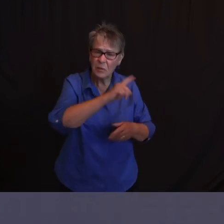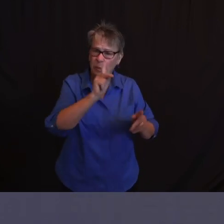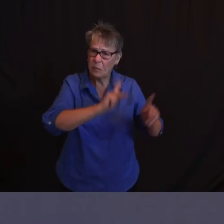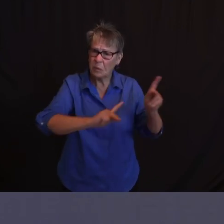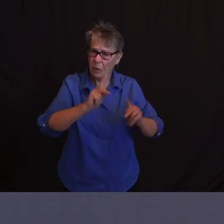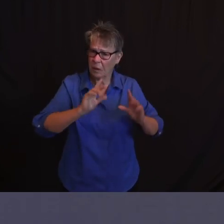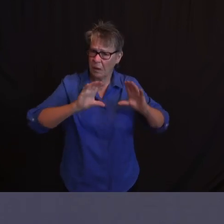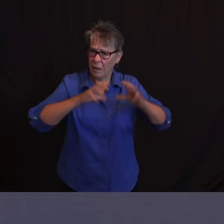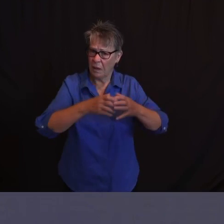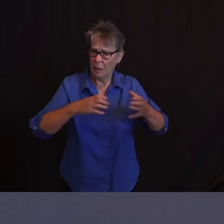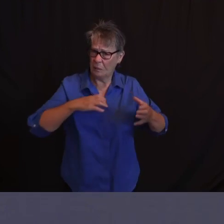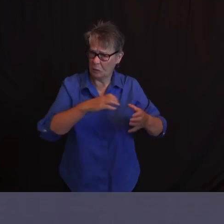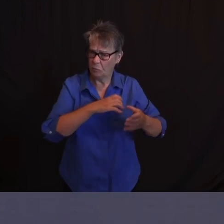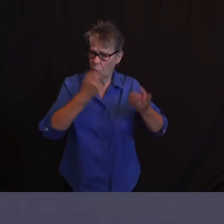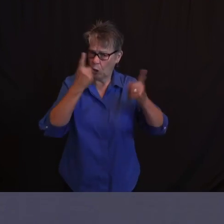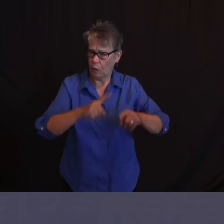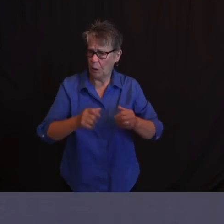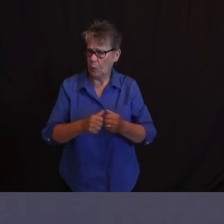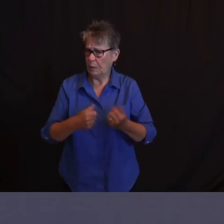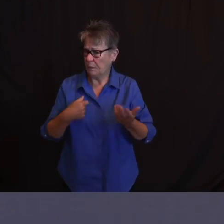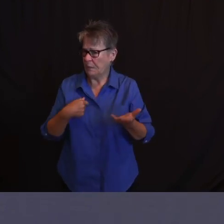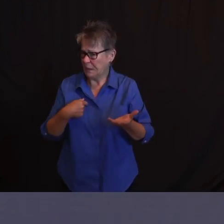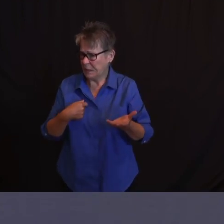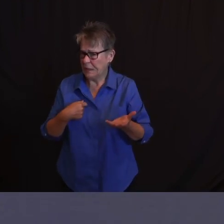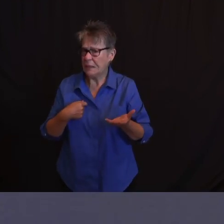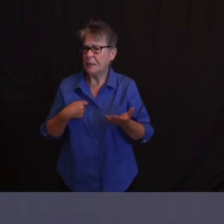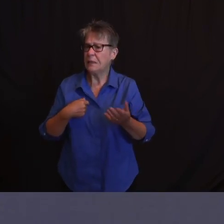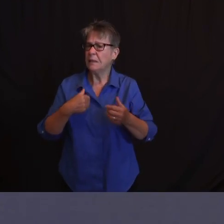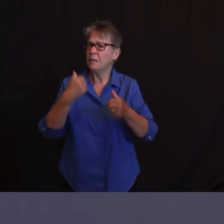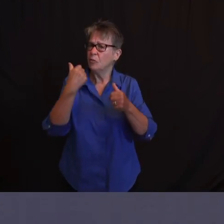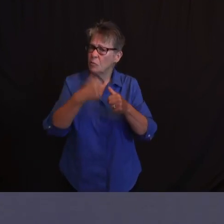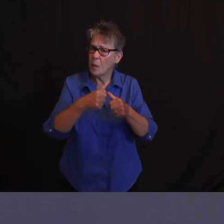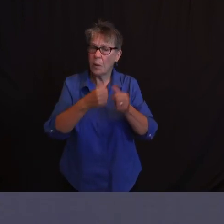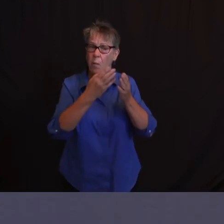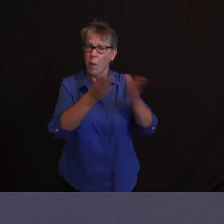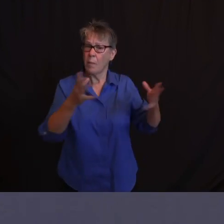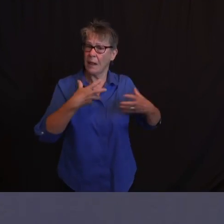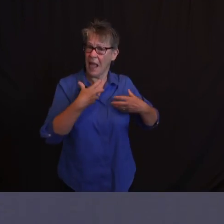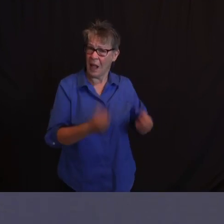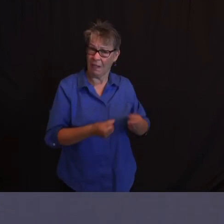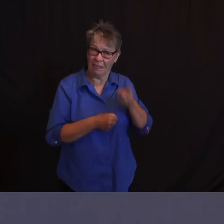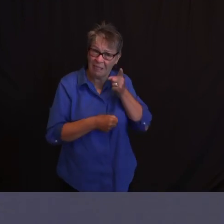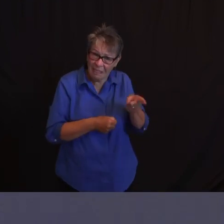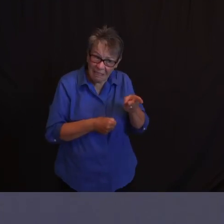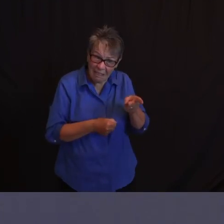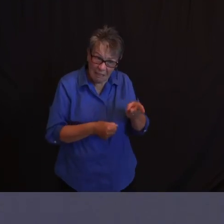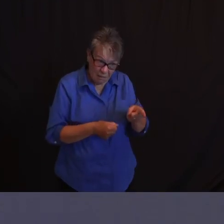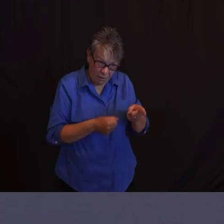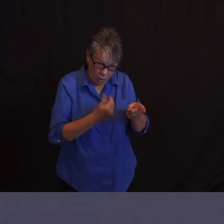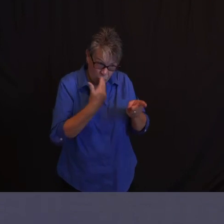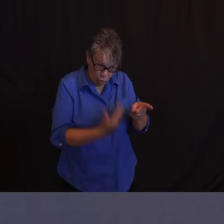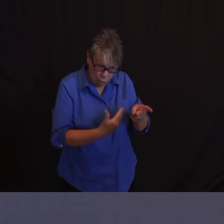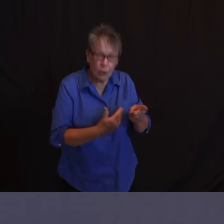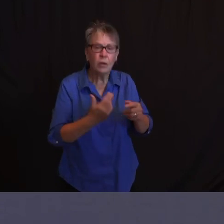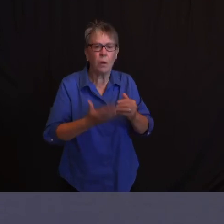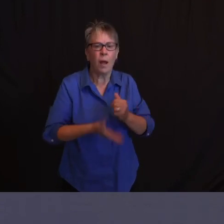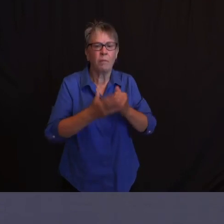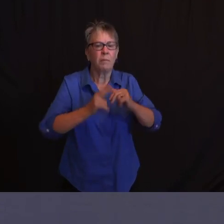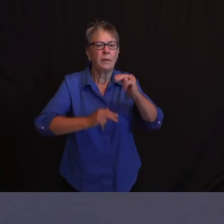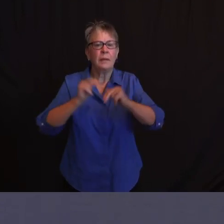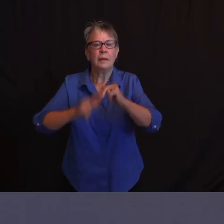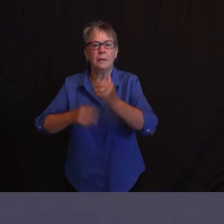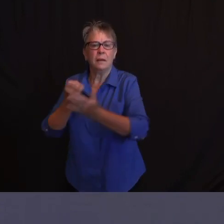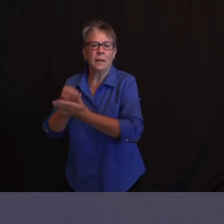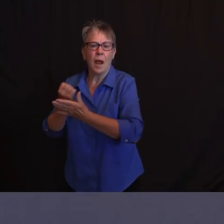health crisis, and only then can you crack the back of the economic reality and open back up